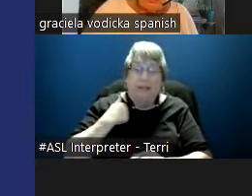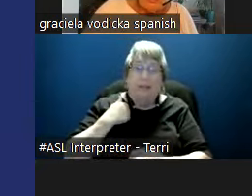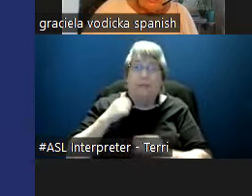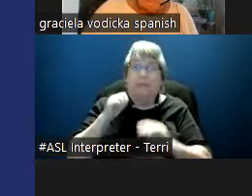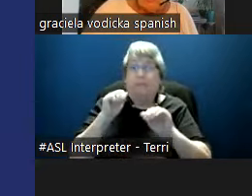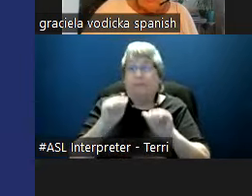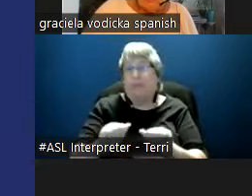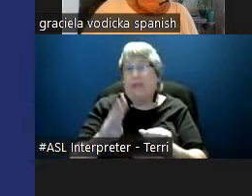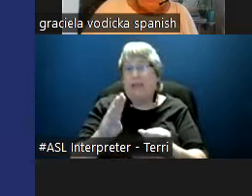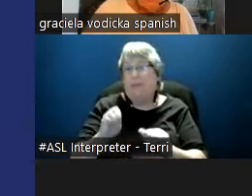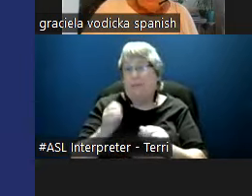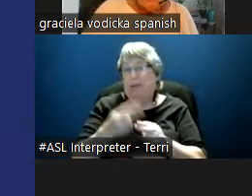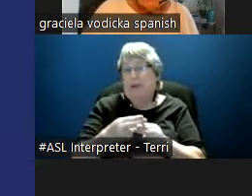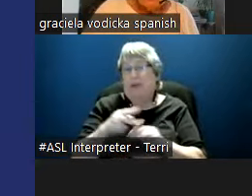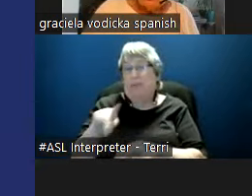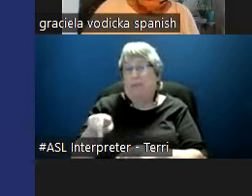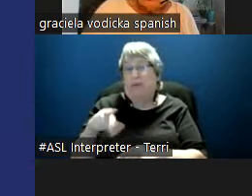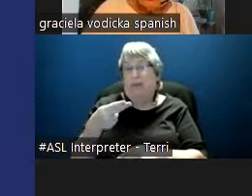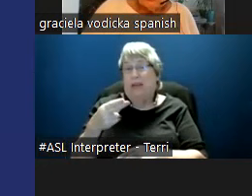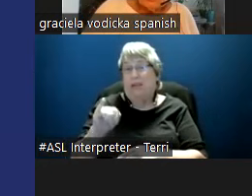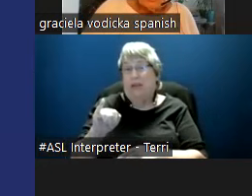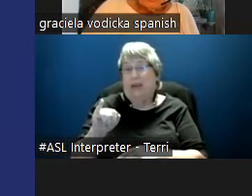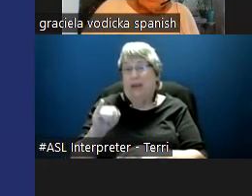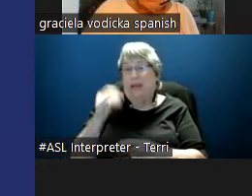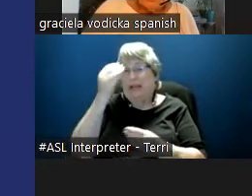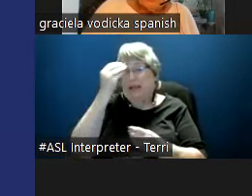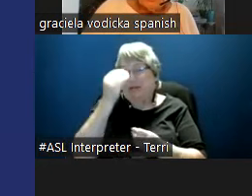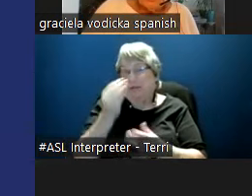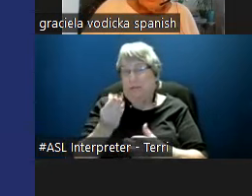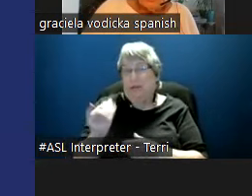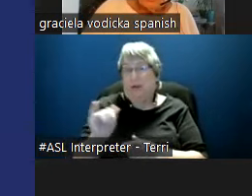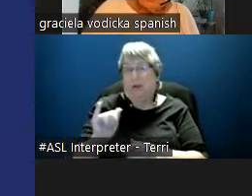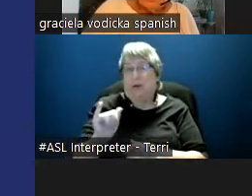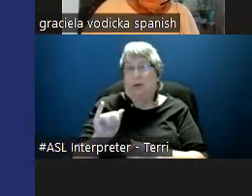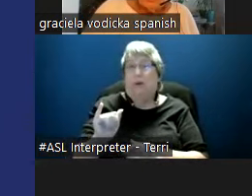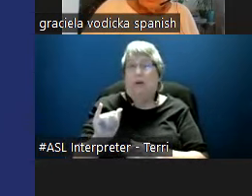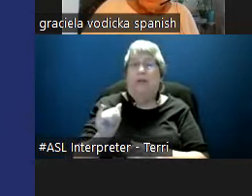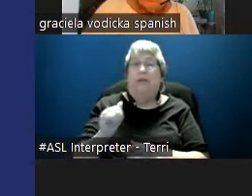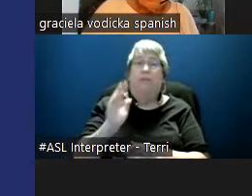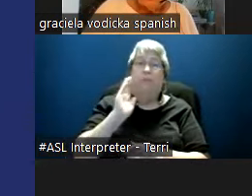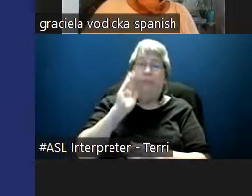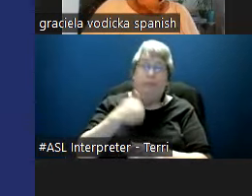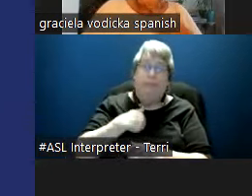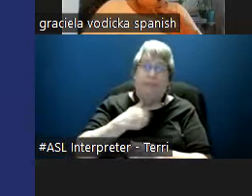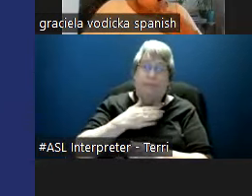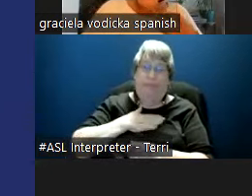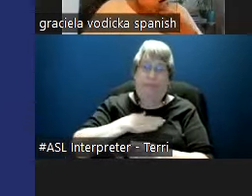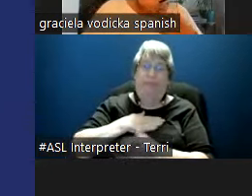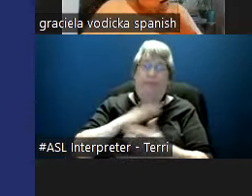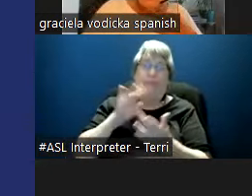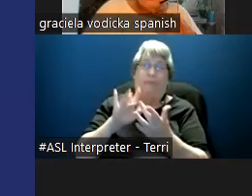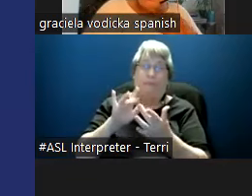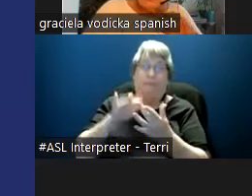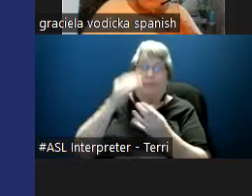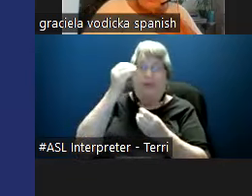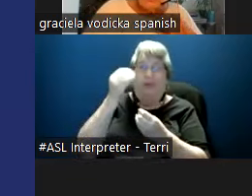considered PHI information too. So we'll have my contact information, myself and